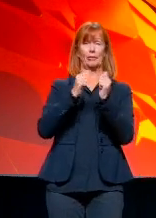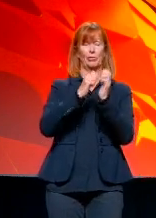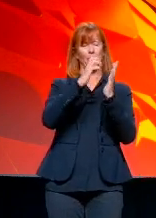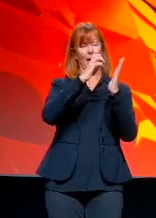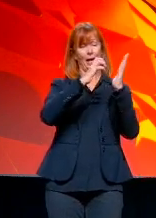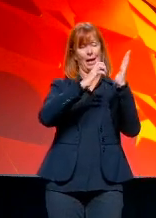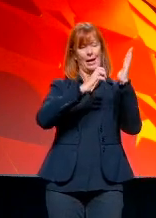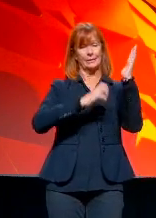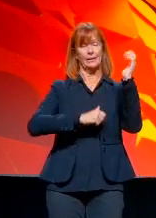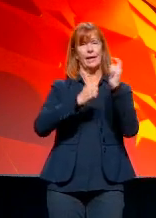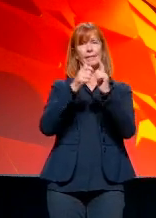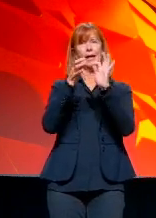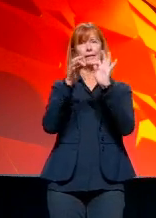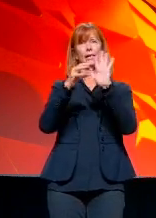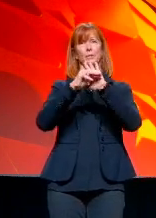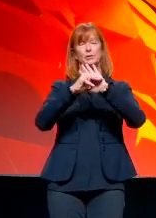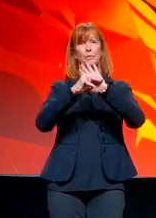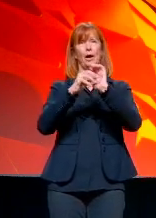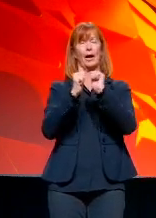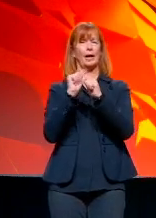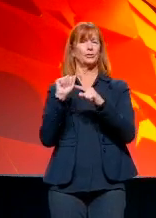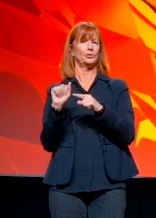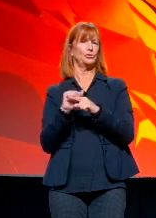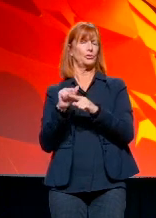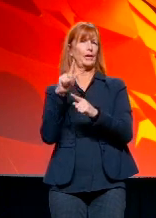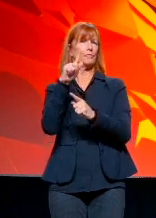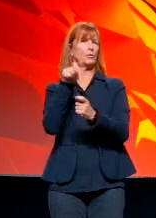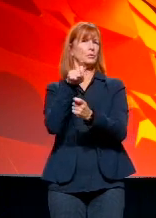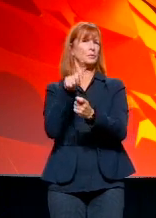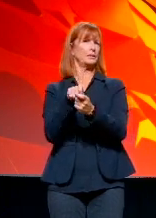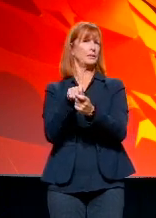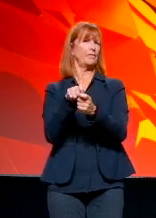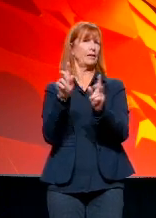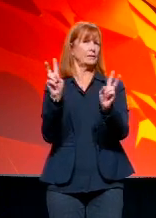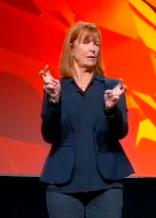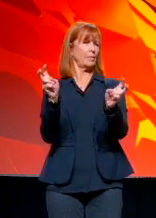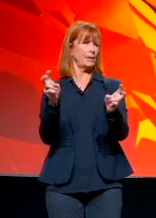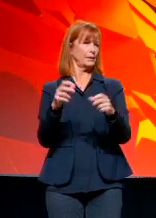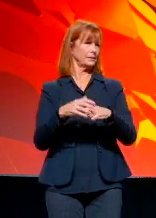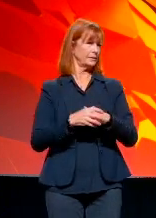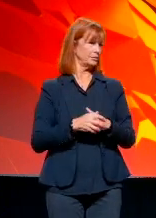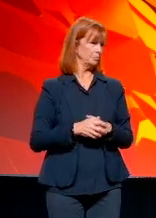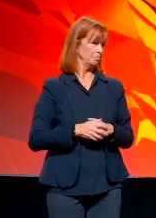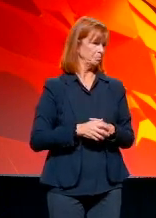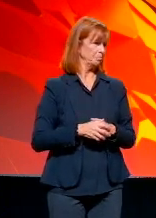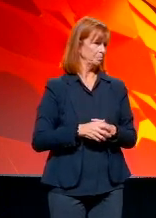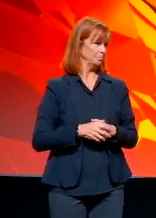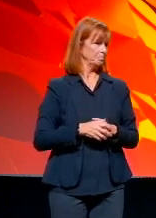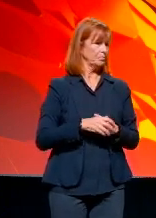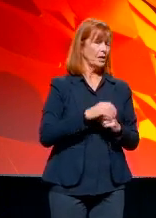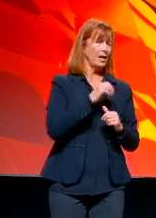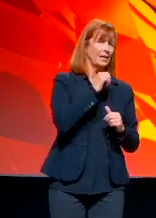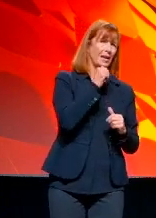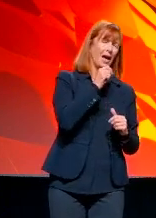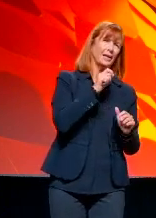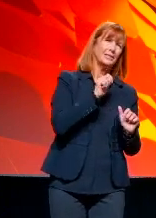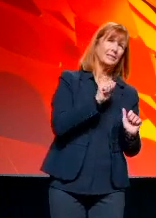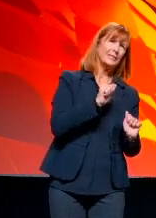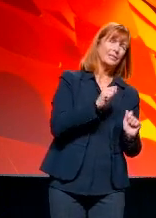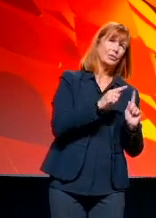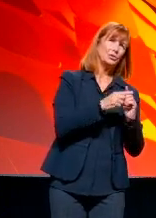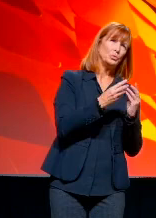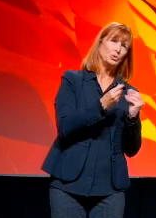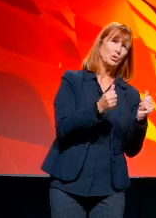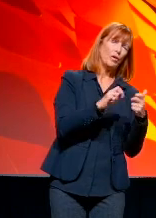language model are not to train for a specific task. They are not tailored towards solving a particular problem. But what they